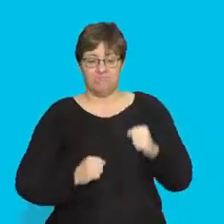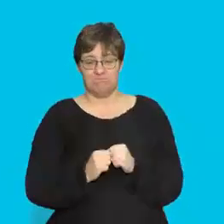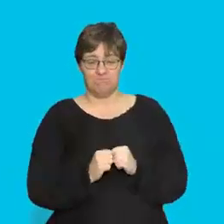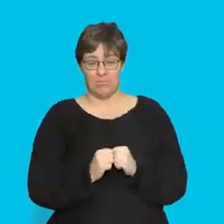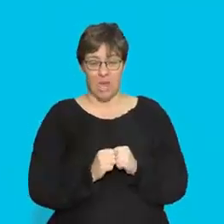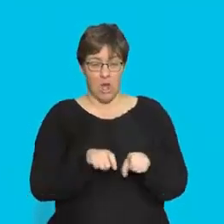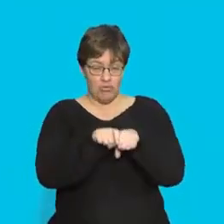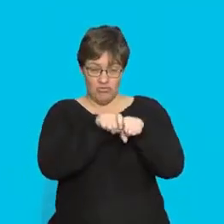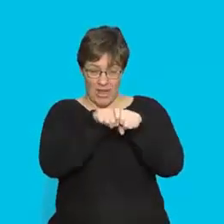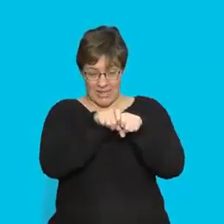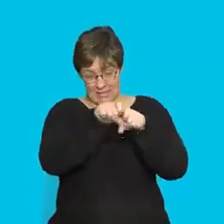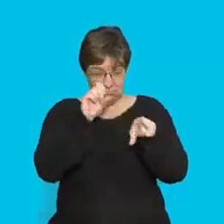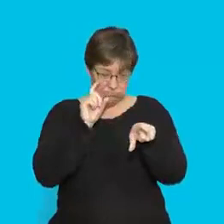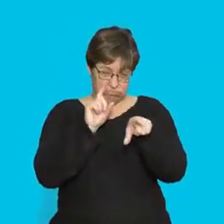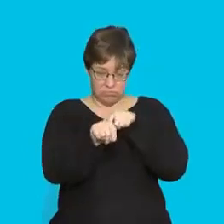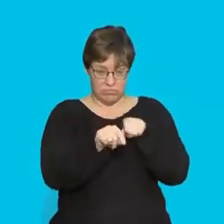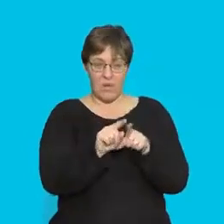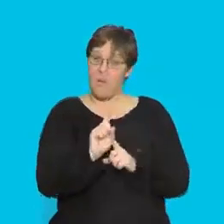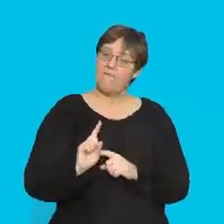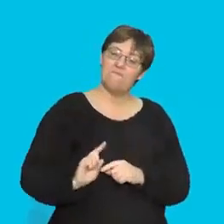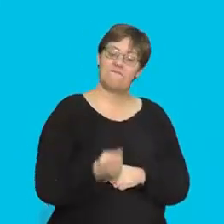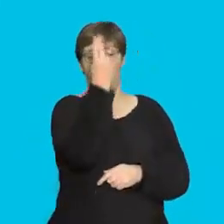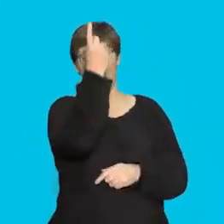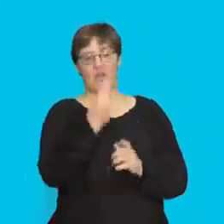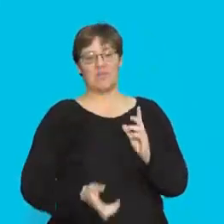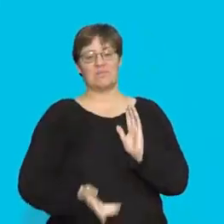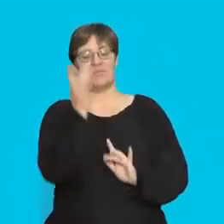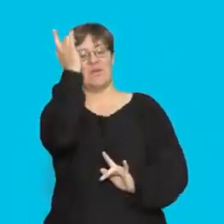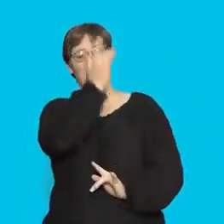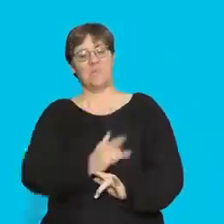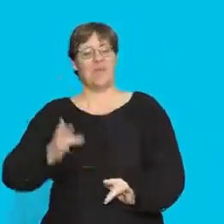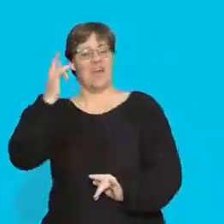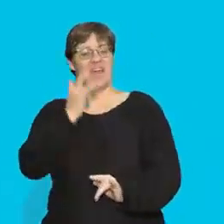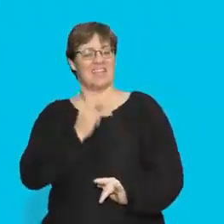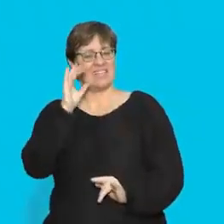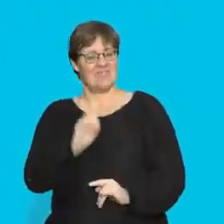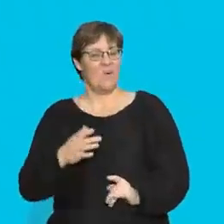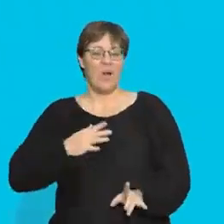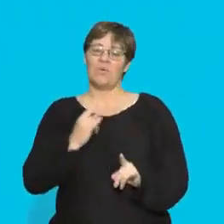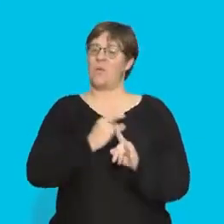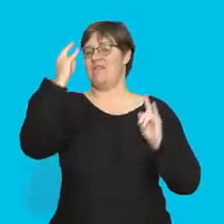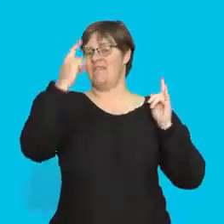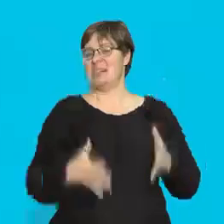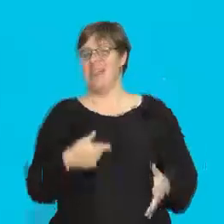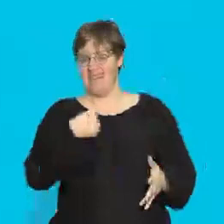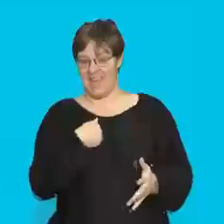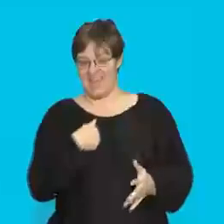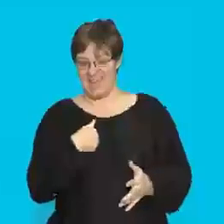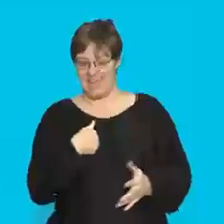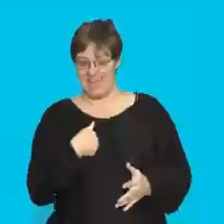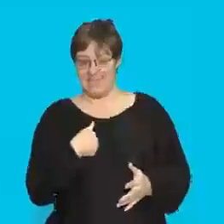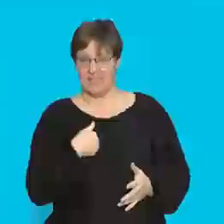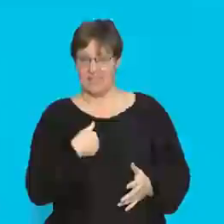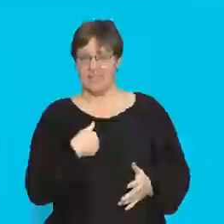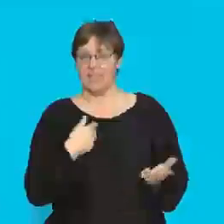as you might be running a race and you're competing for first prize as far as